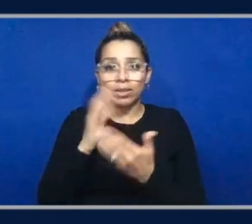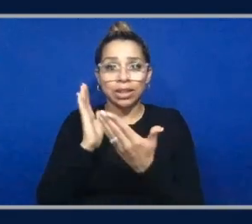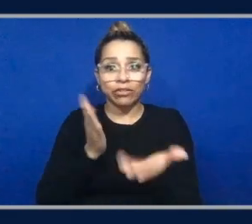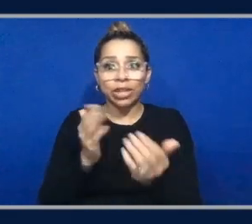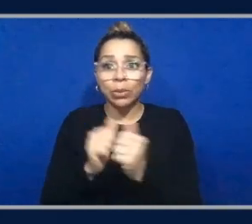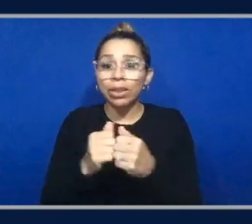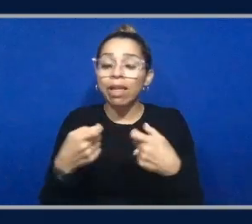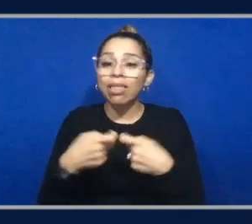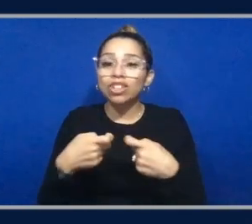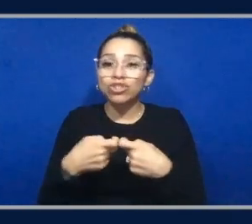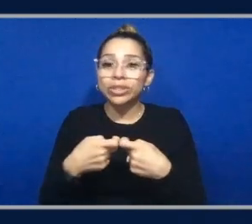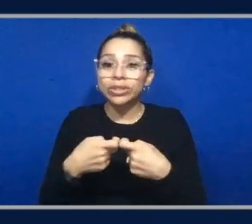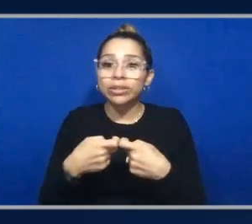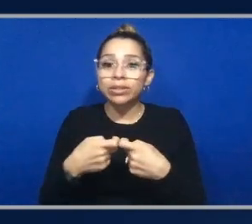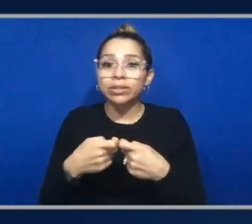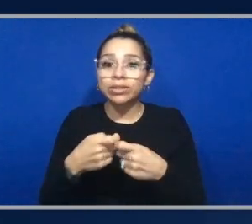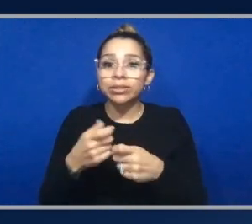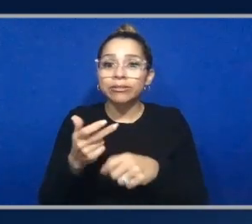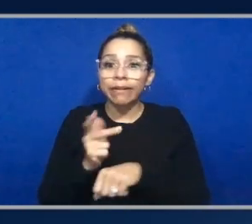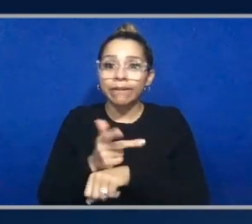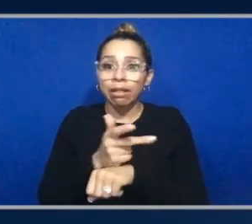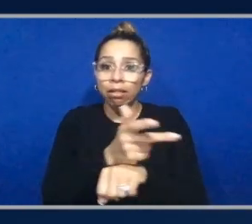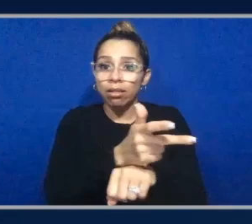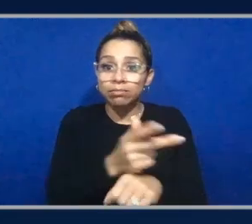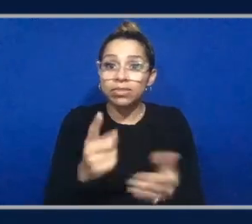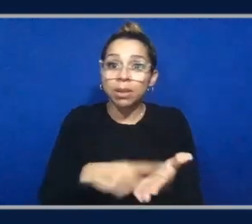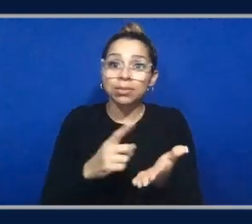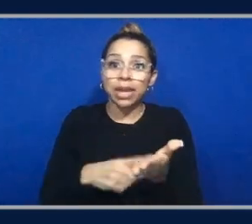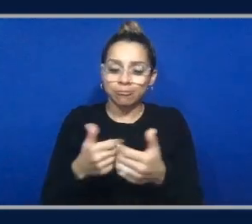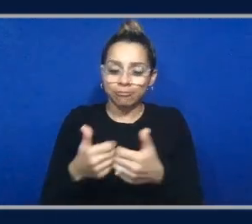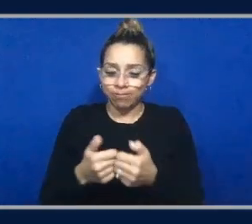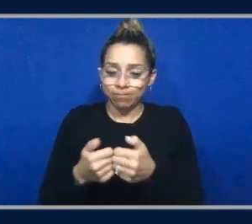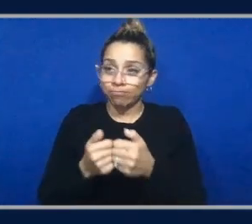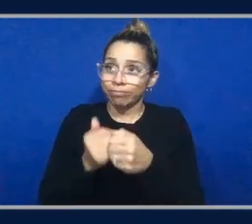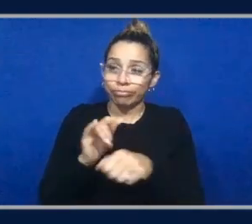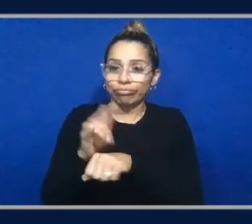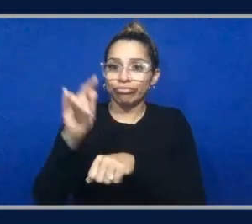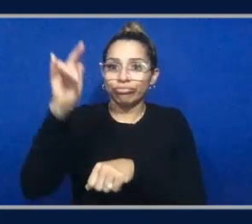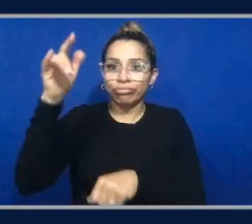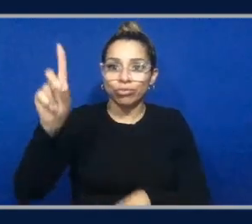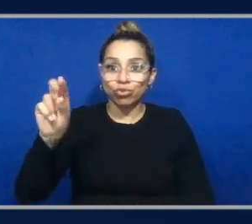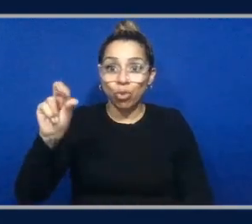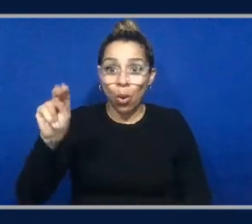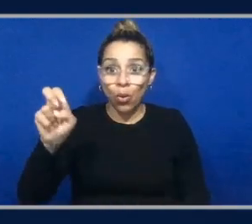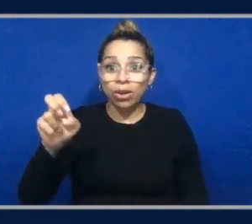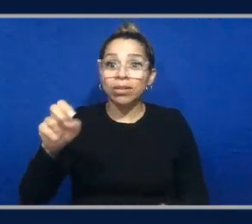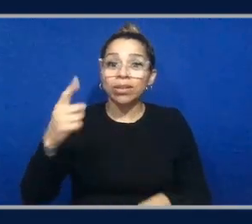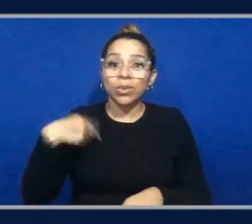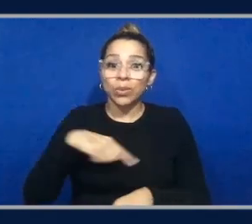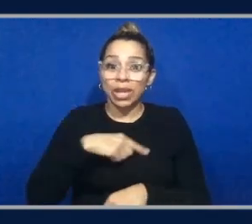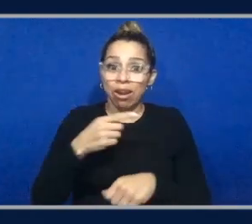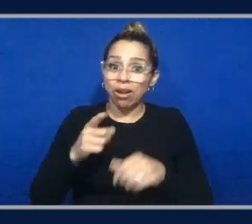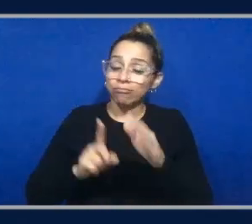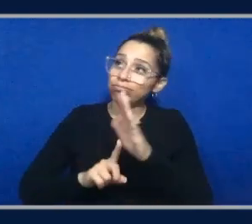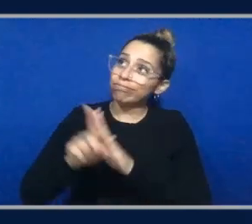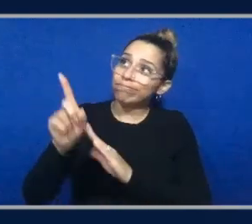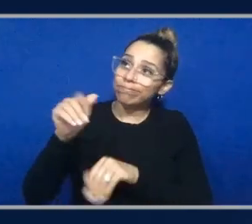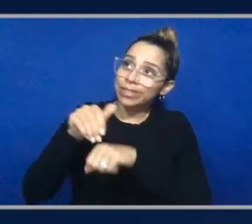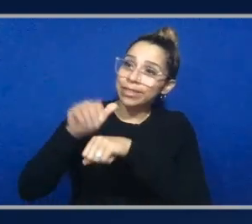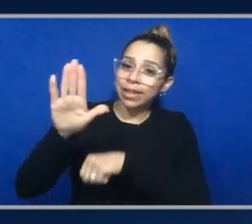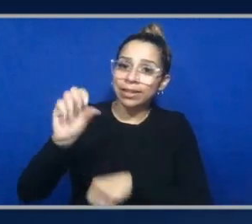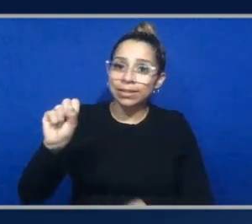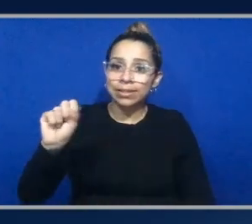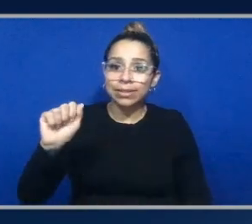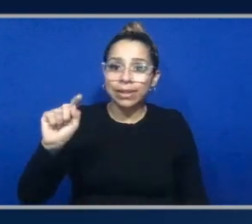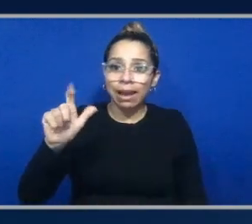sometimes with drones. We're putting satellites into space. We have automated autonomous vehicles. We use robotics. I mean, we get to play